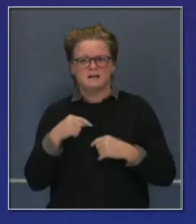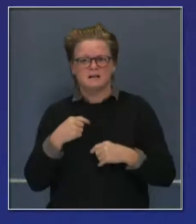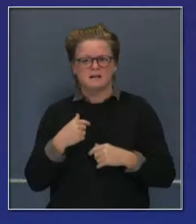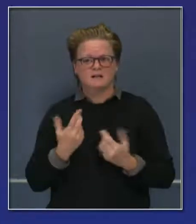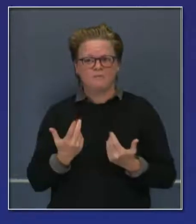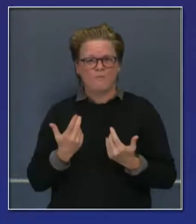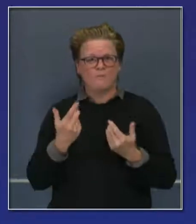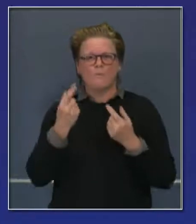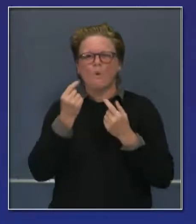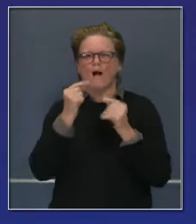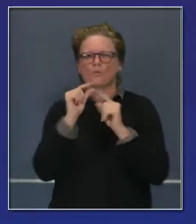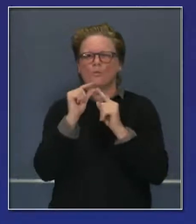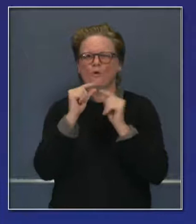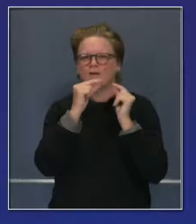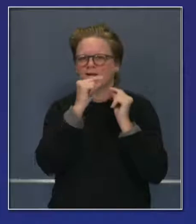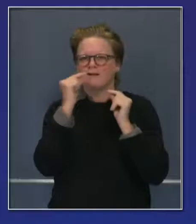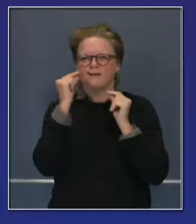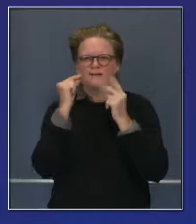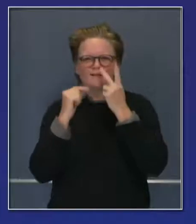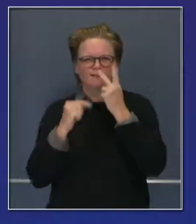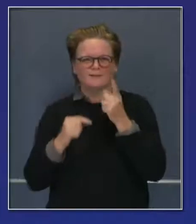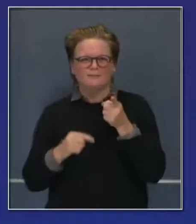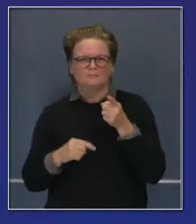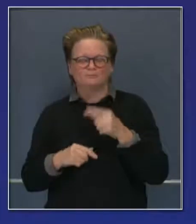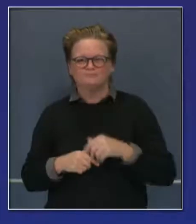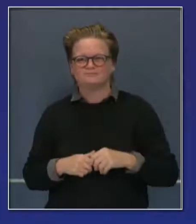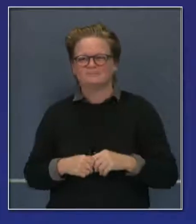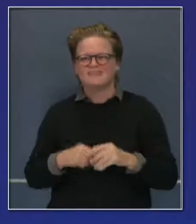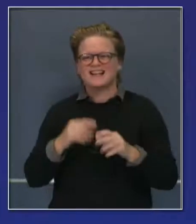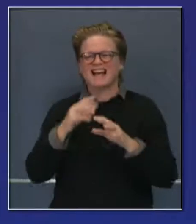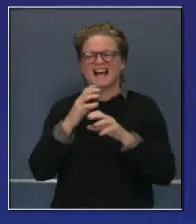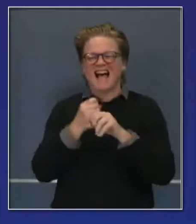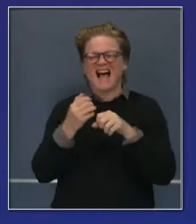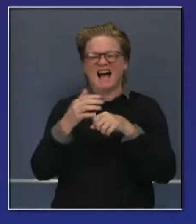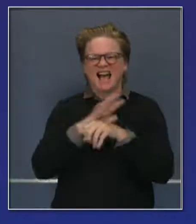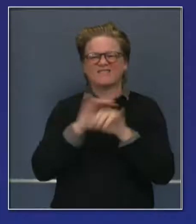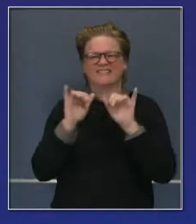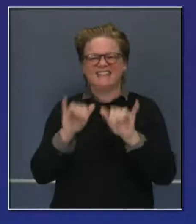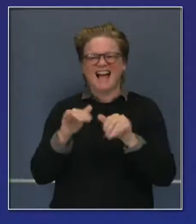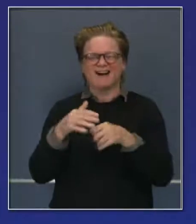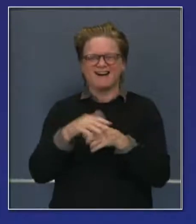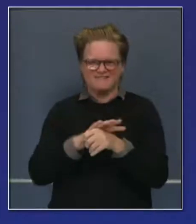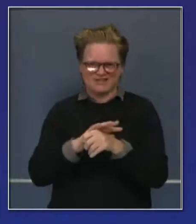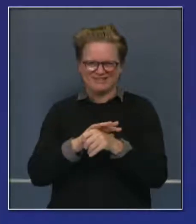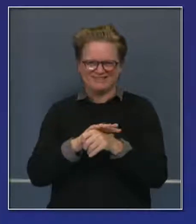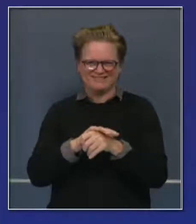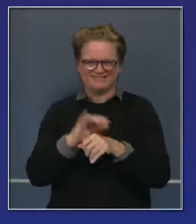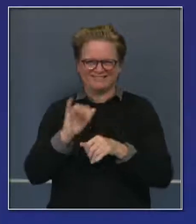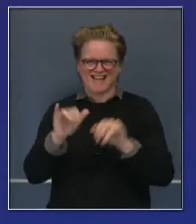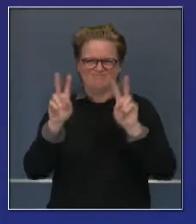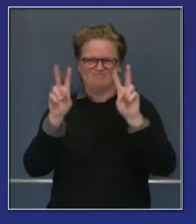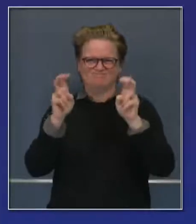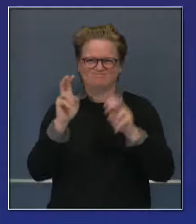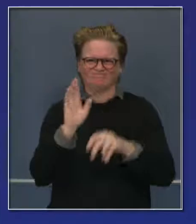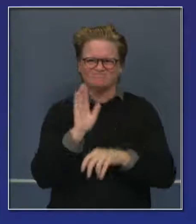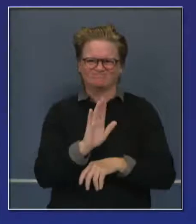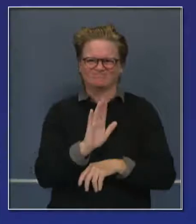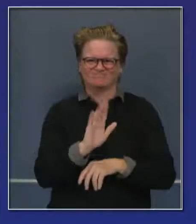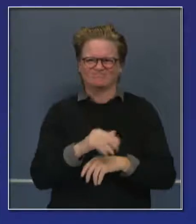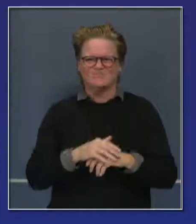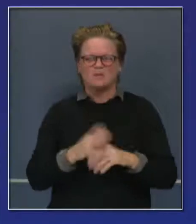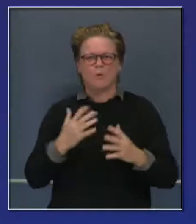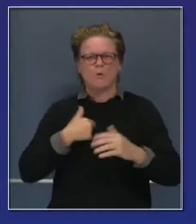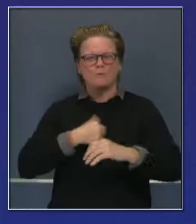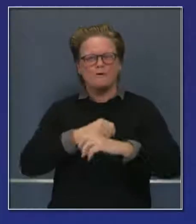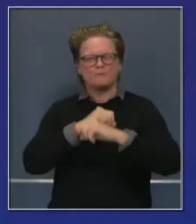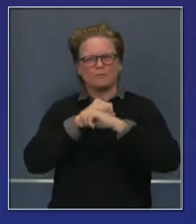twofold. Get covered, stay covered. Get covered for COVID. And you live and breathe this. We Californians have done the right